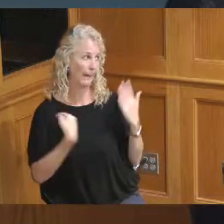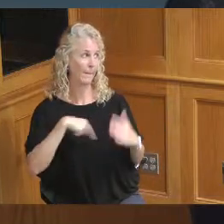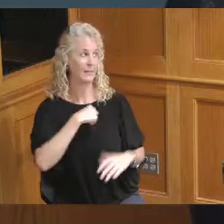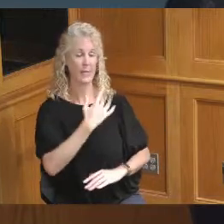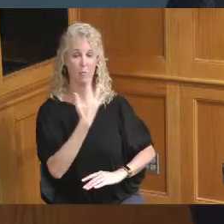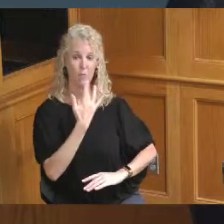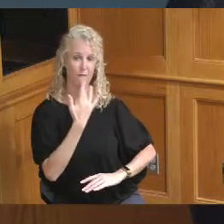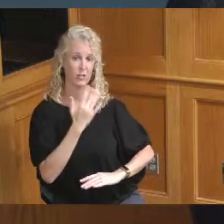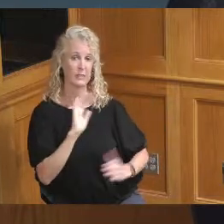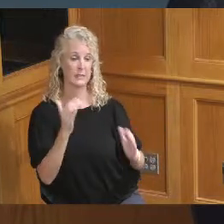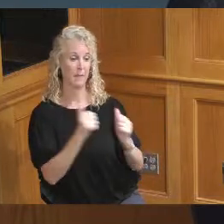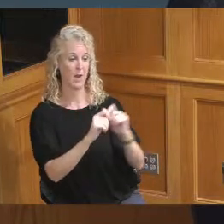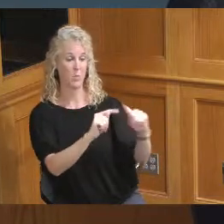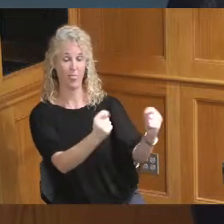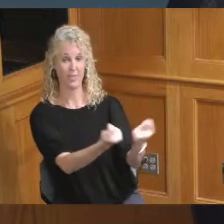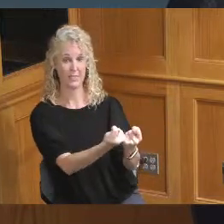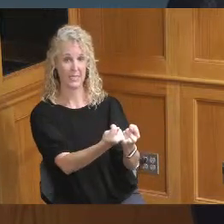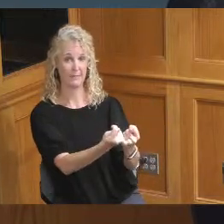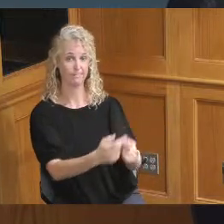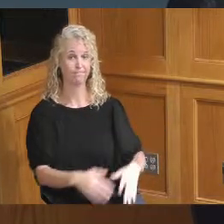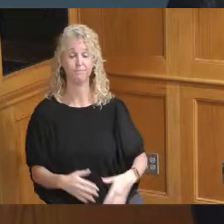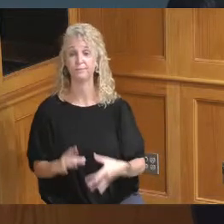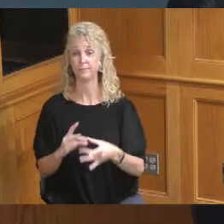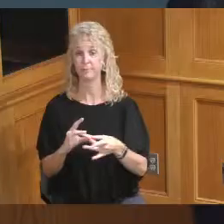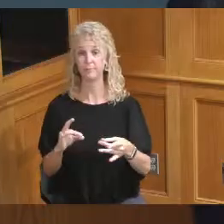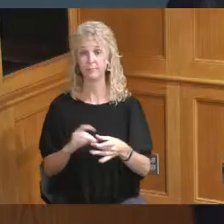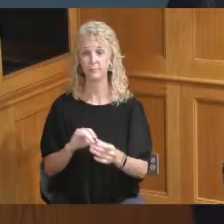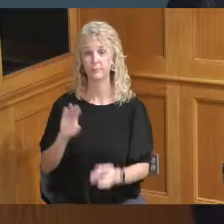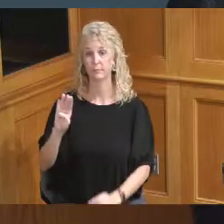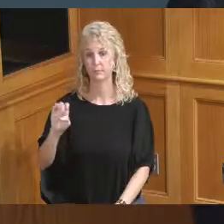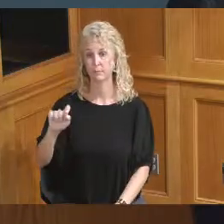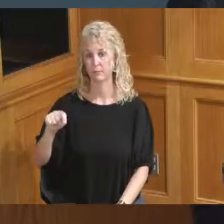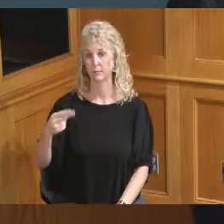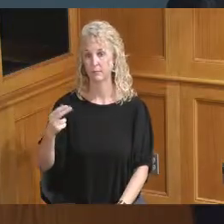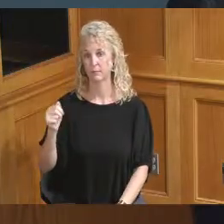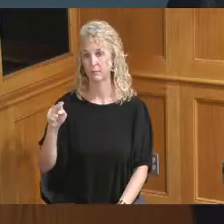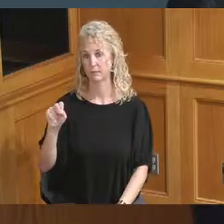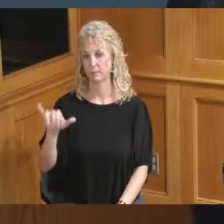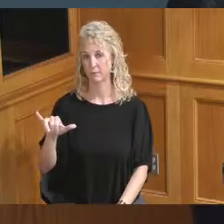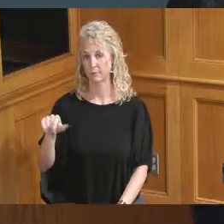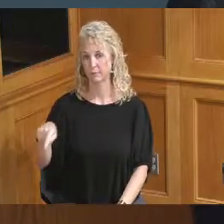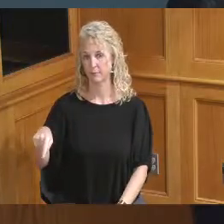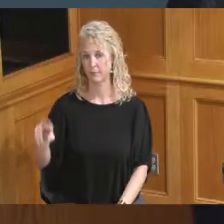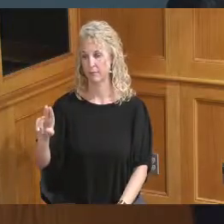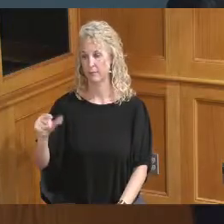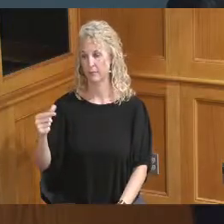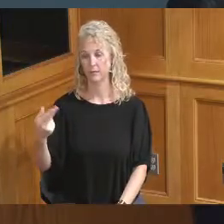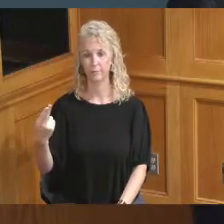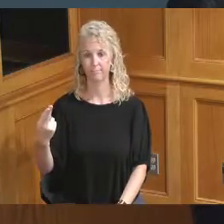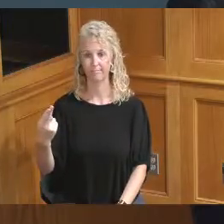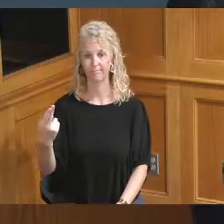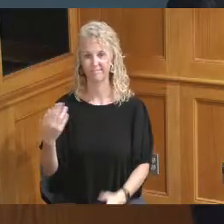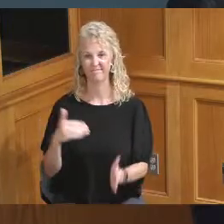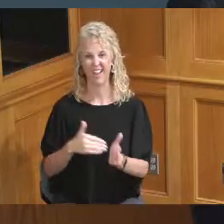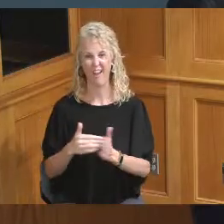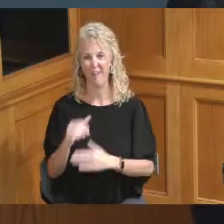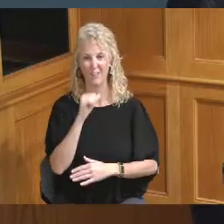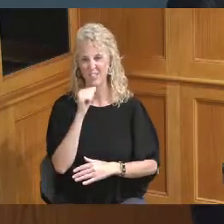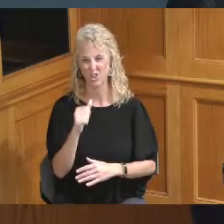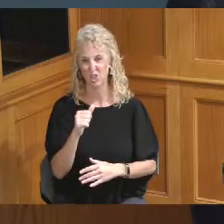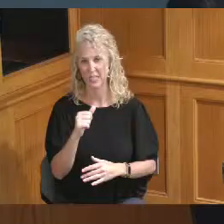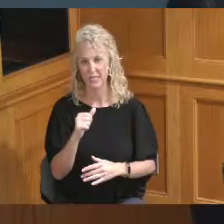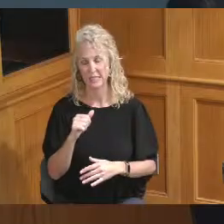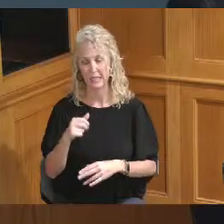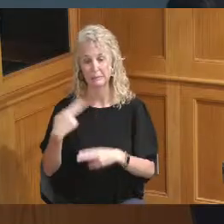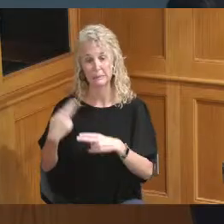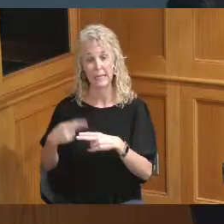that with us. I wanted to mention Bethany Pugh. She doesn't get a lot of attention because she's a financial analyst,